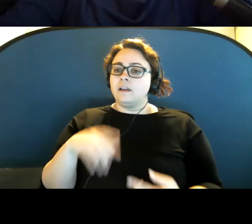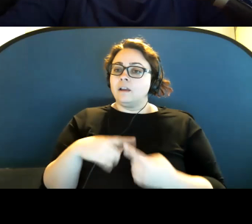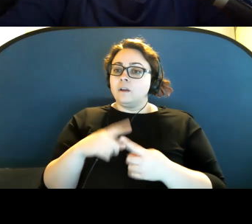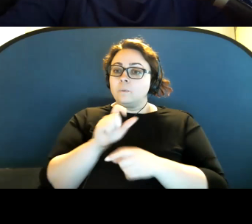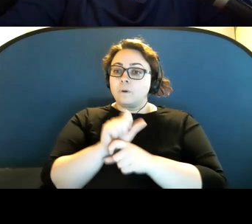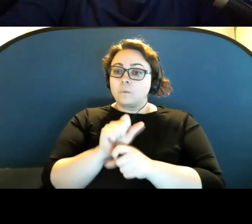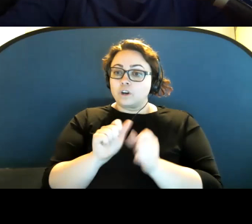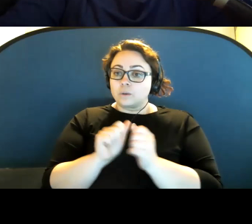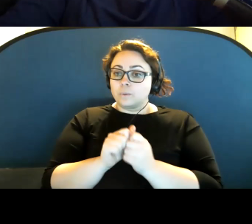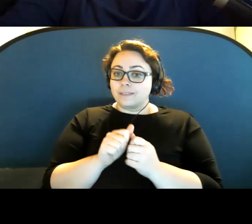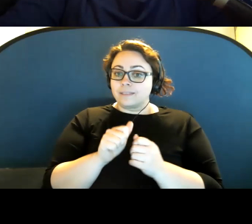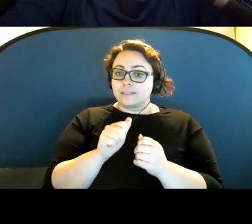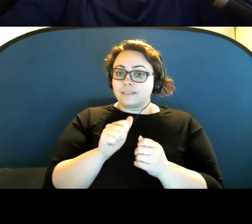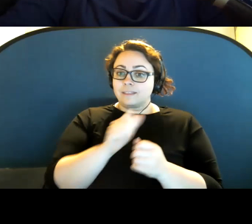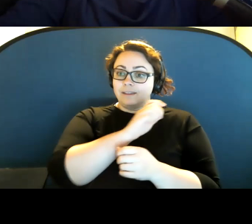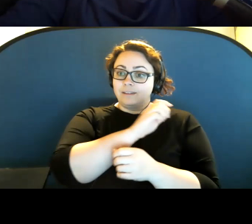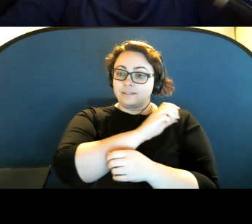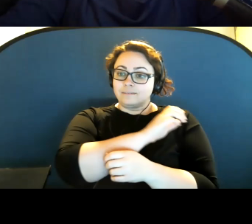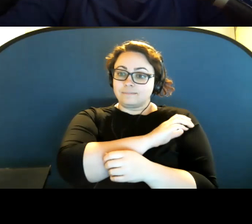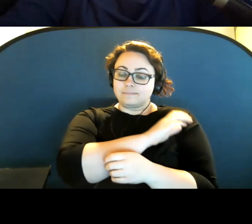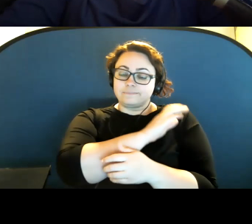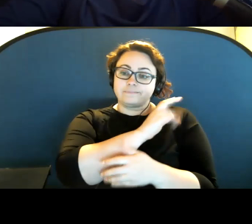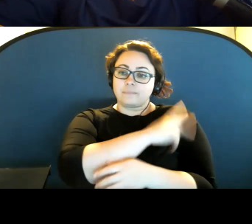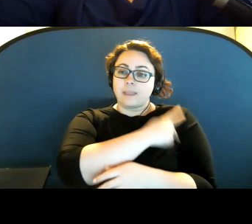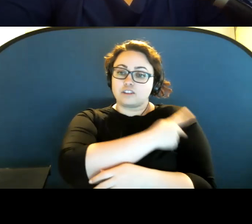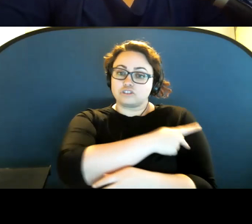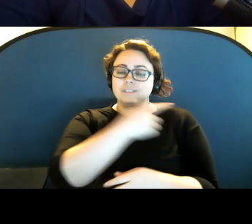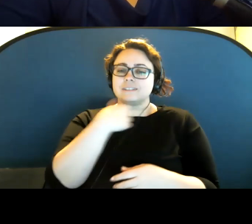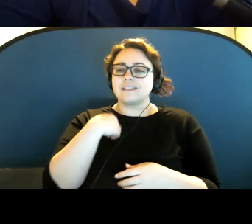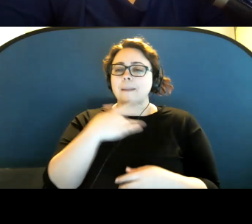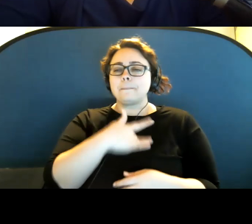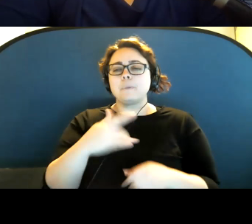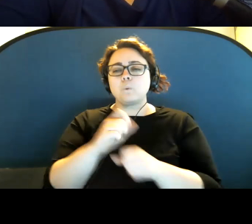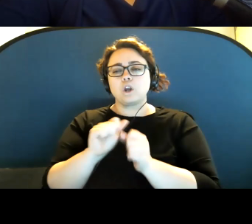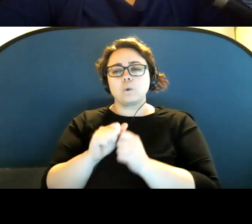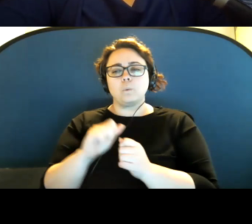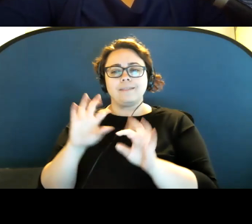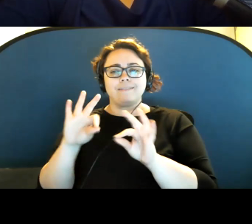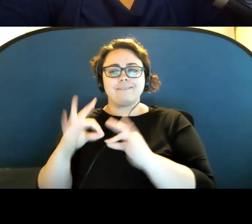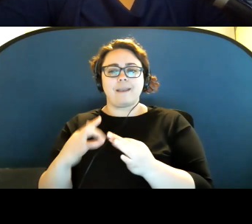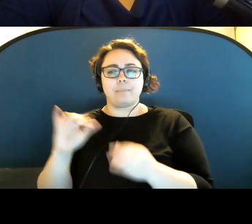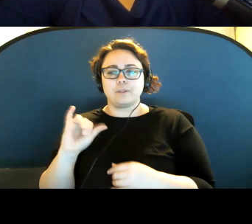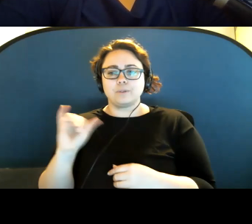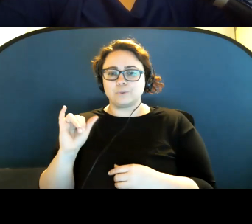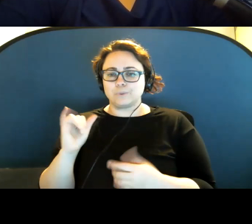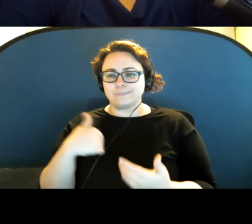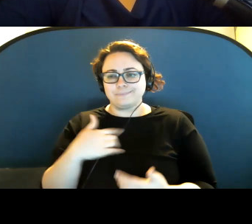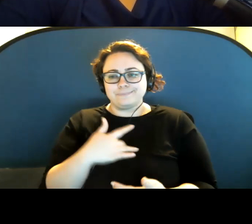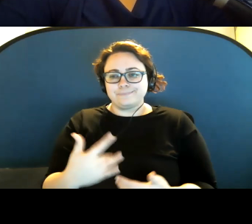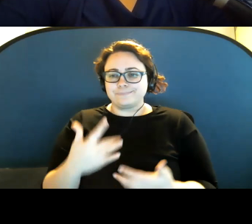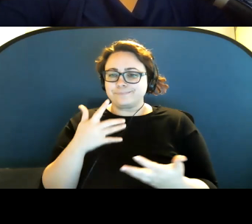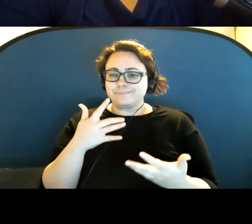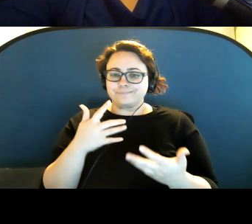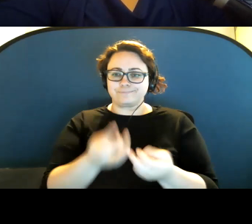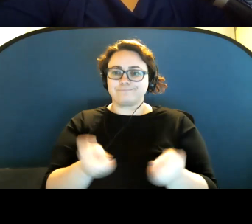with a family member as well. So I would say, 99% of the time I'm speaking with more than one person,